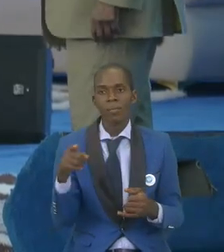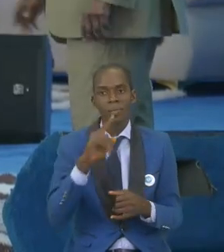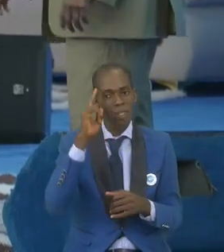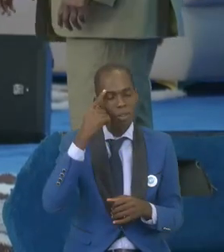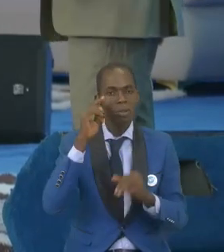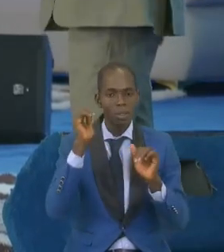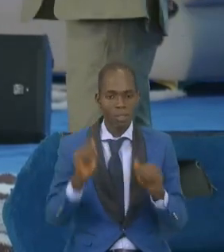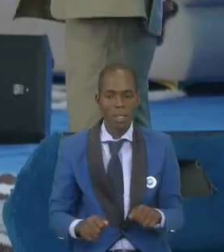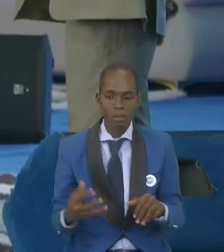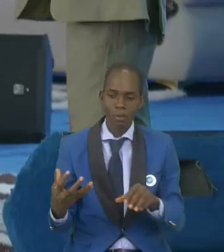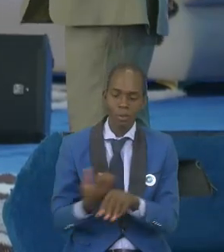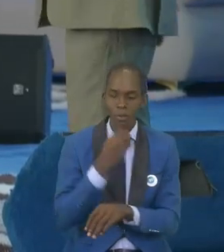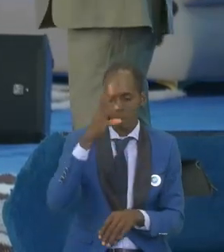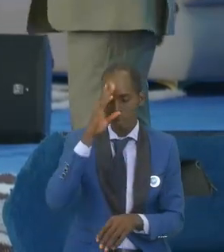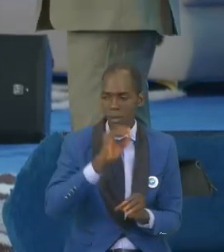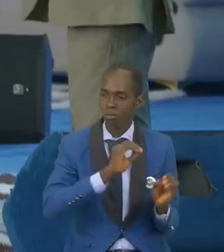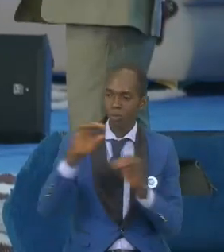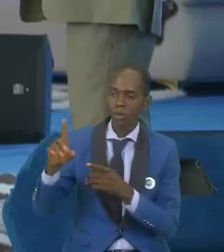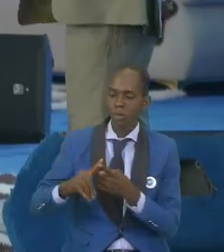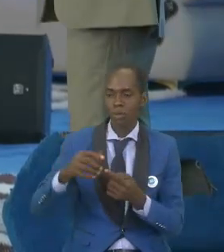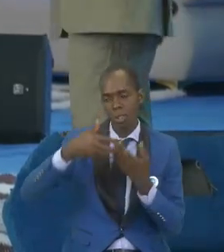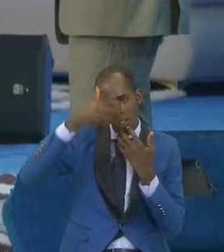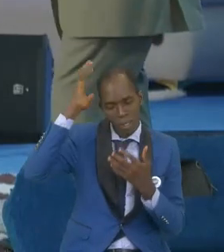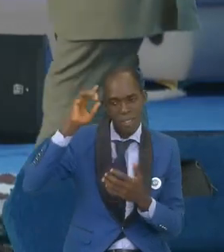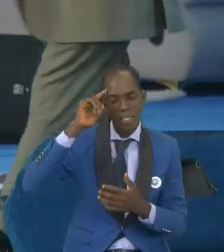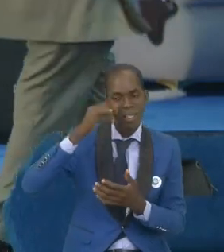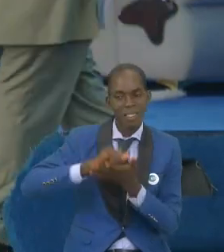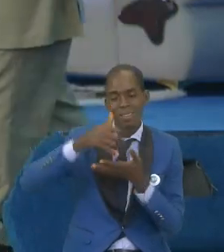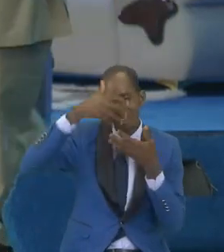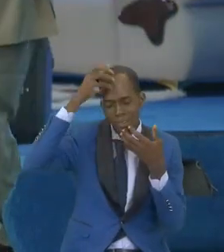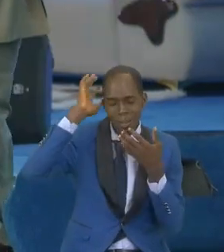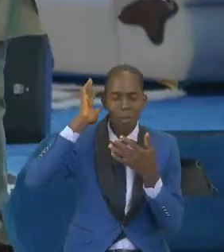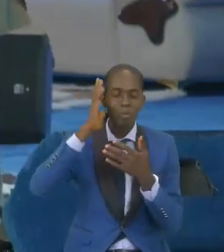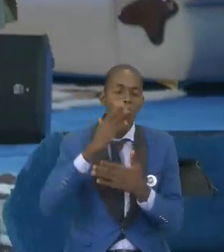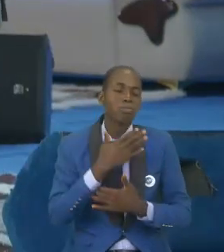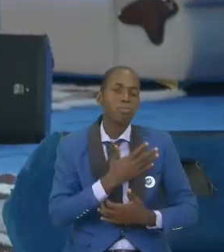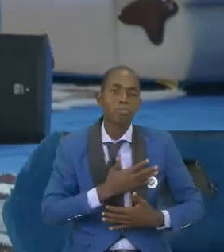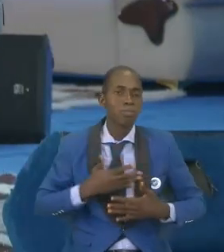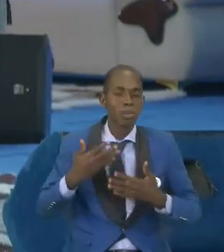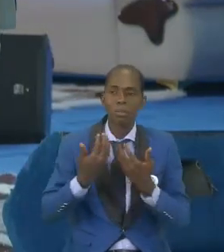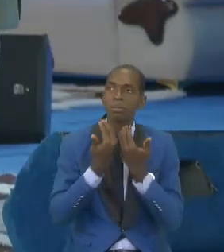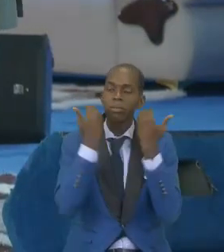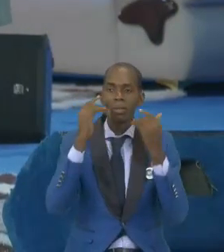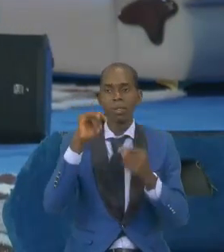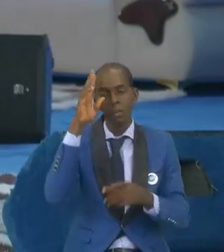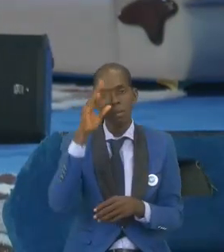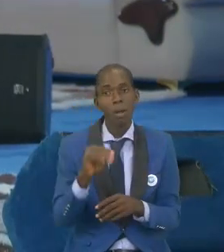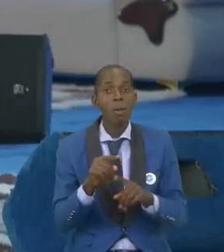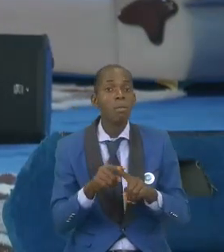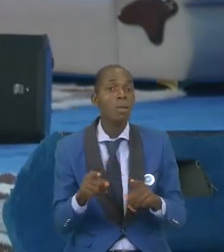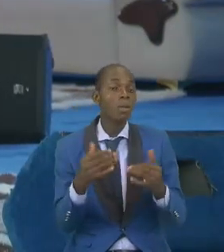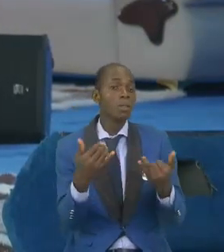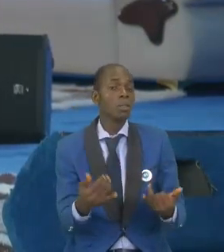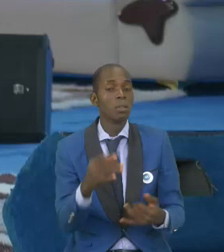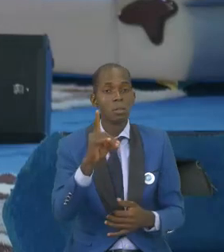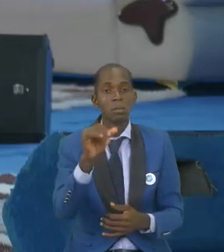the lions, and they thought the lions will eat him up. Now, Daniel did not think